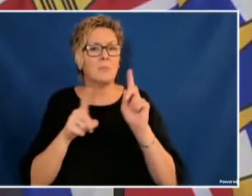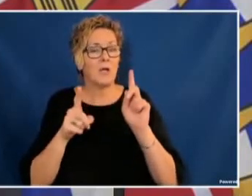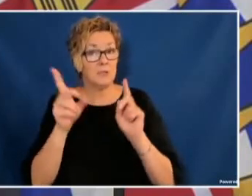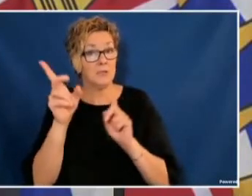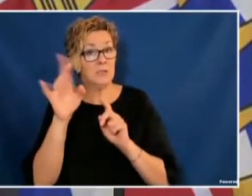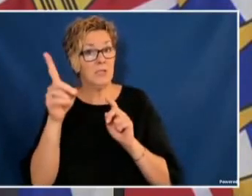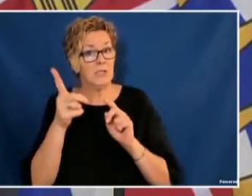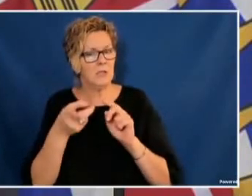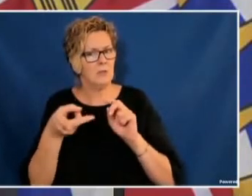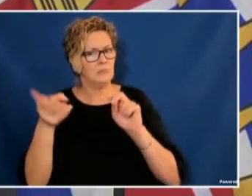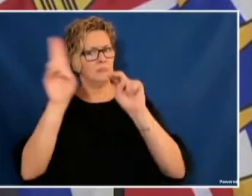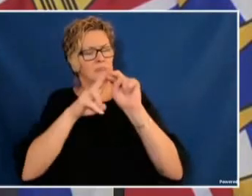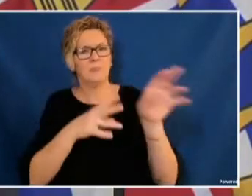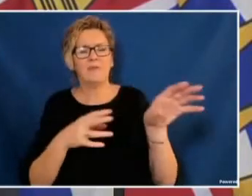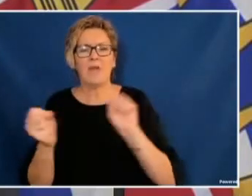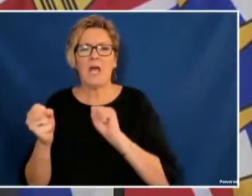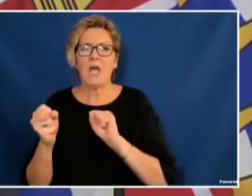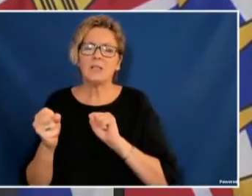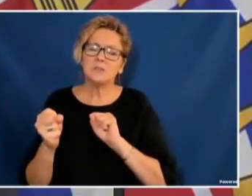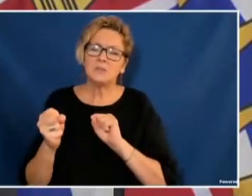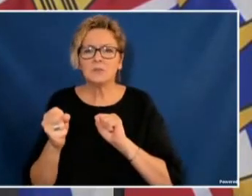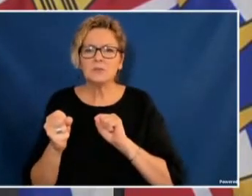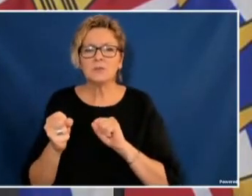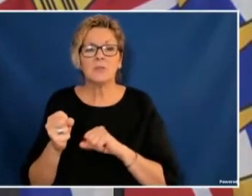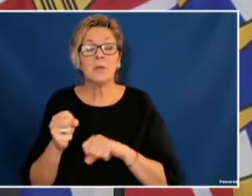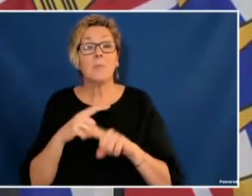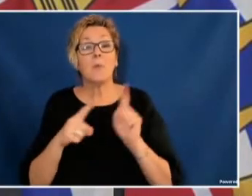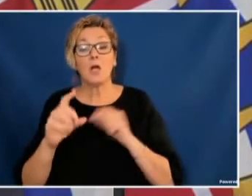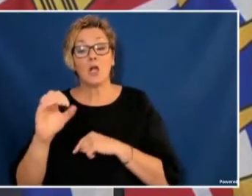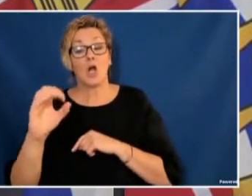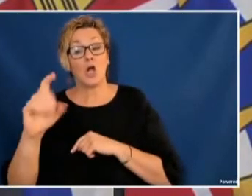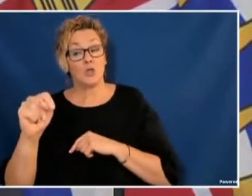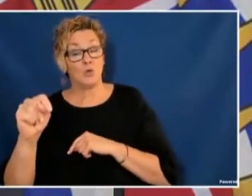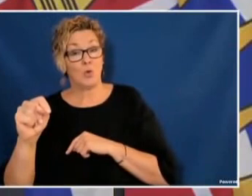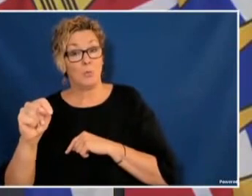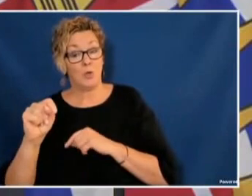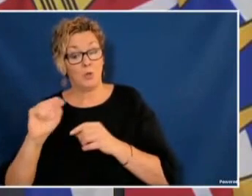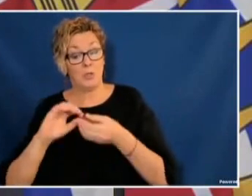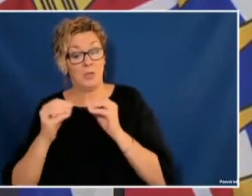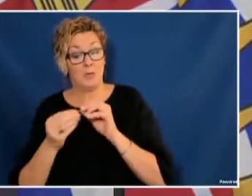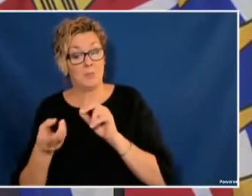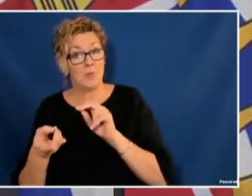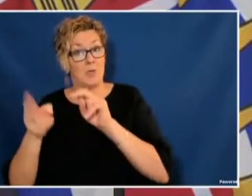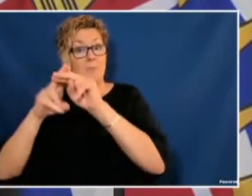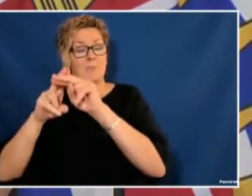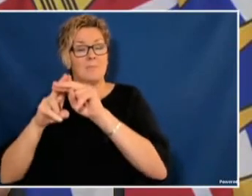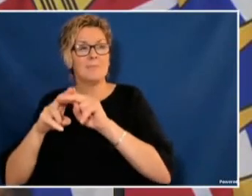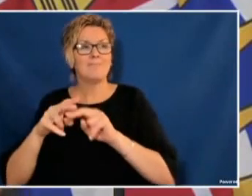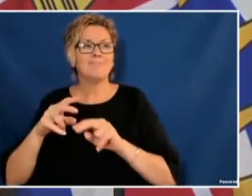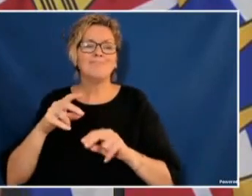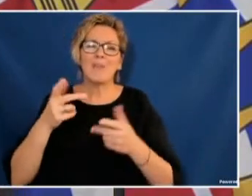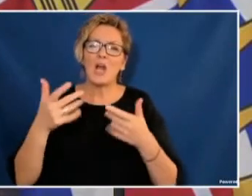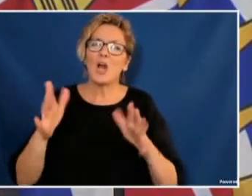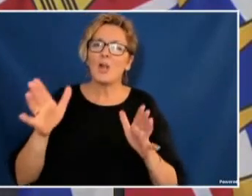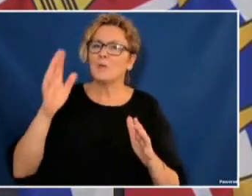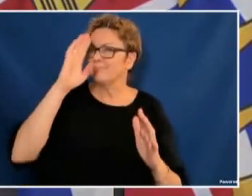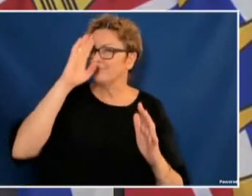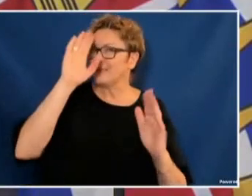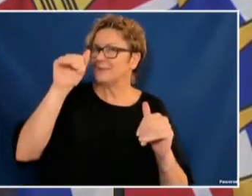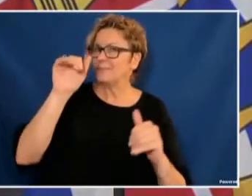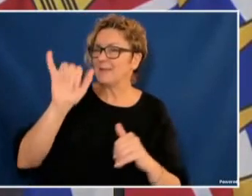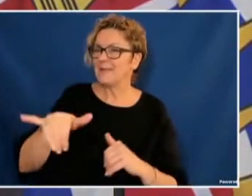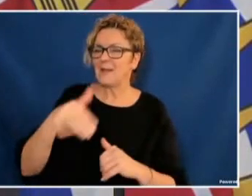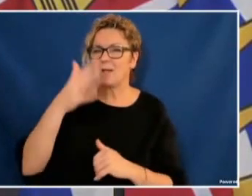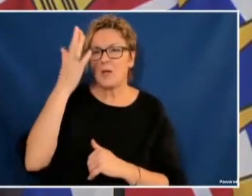us. We do have light. We do have a way out of this pandemic. And we need now, more than ever,